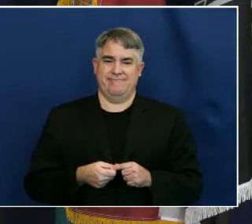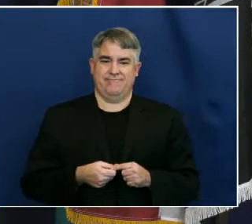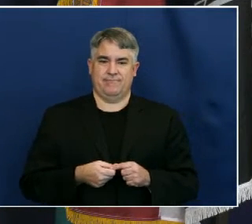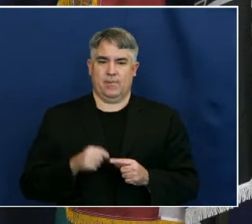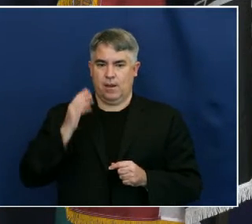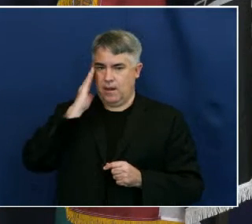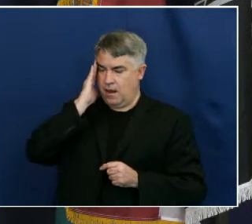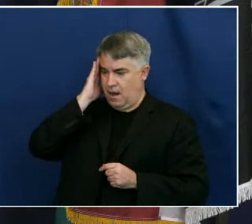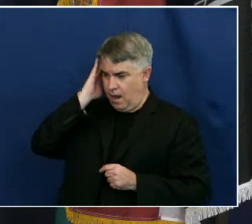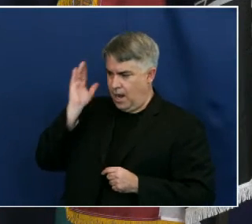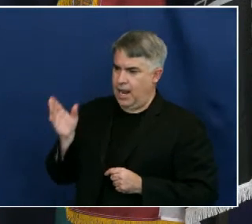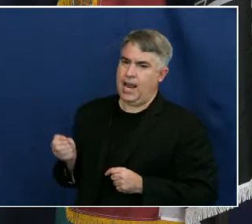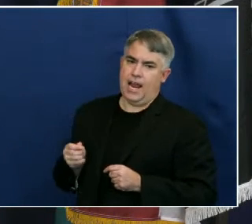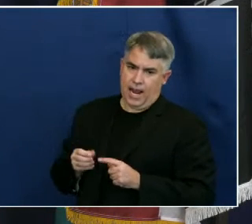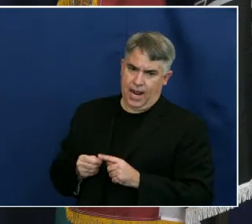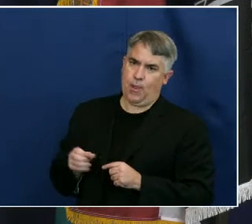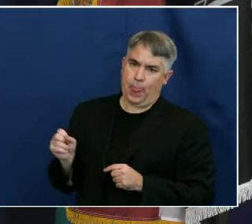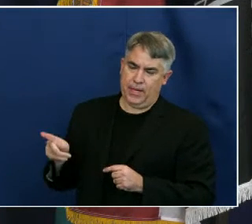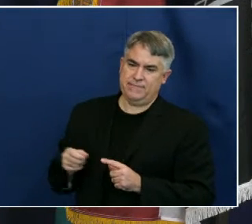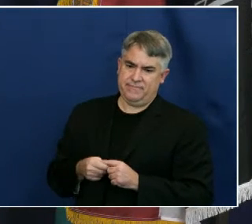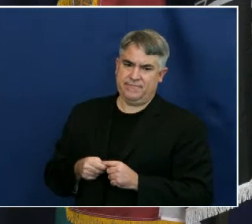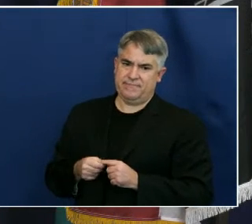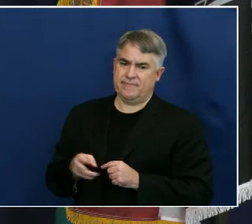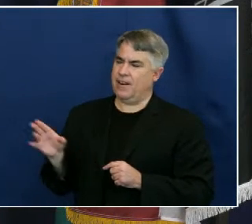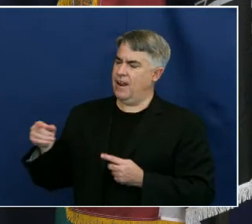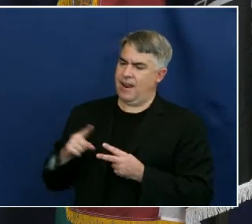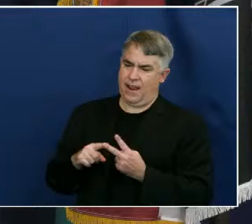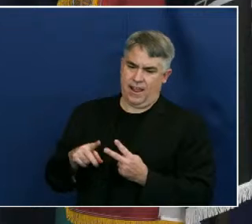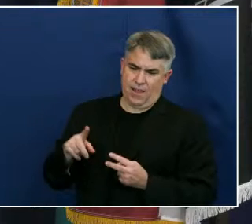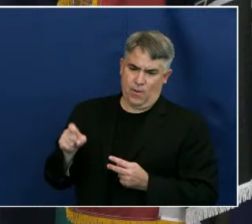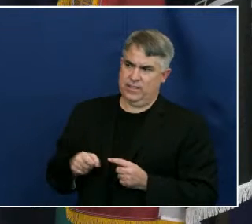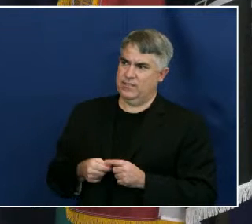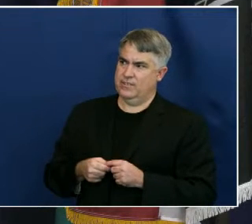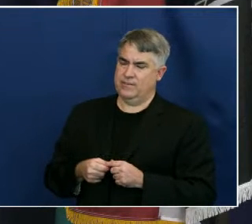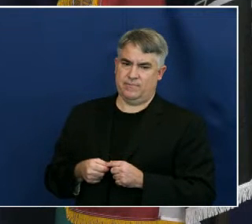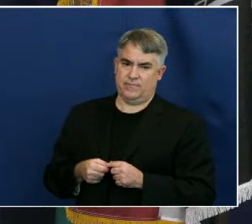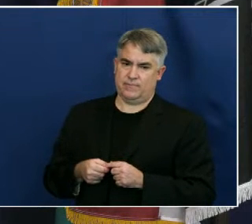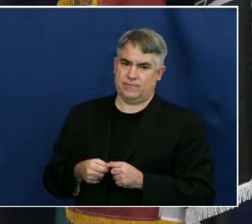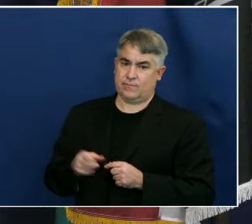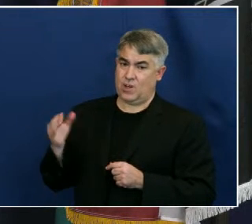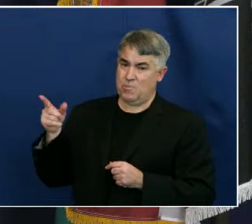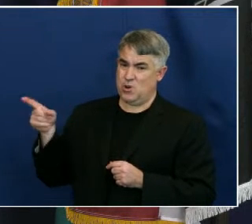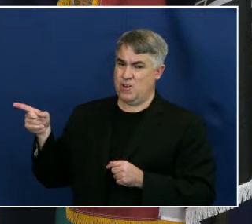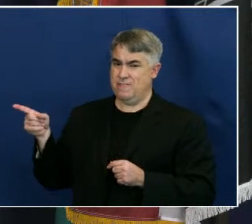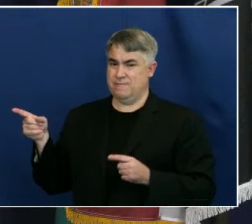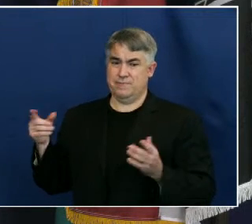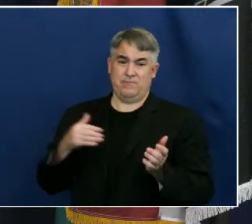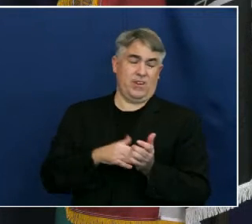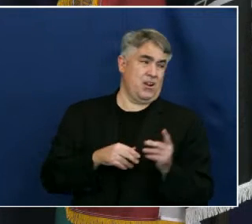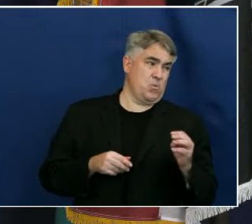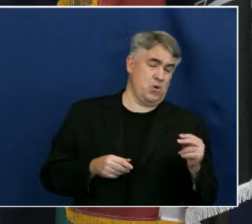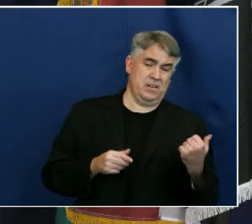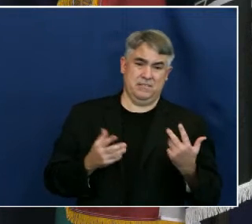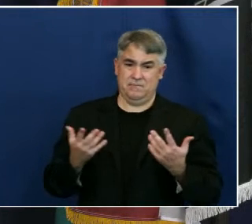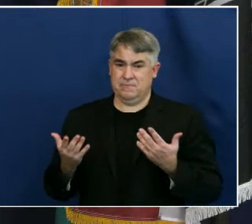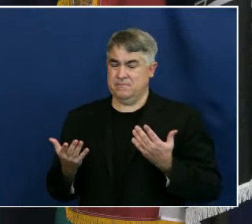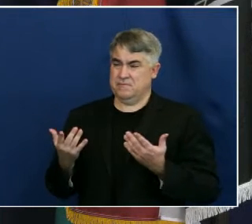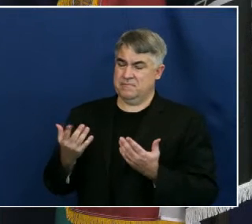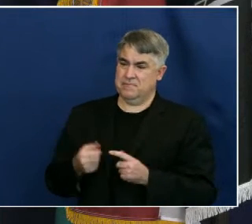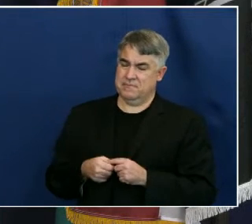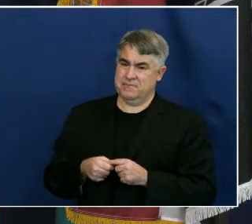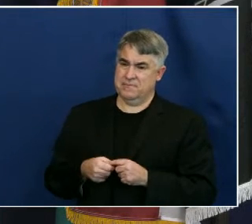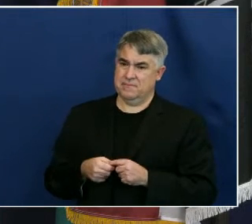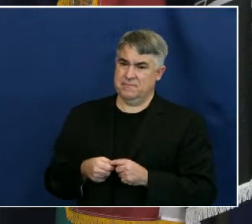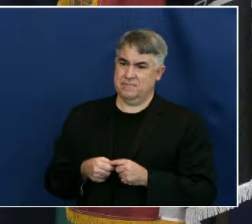Okay. And then my next question, hopefully you or Dr. Wooten can help me understand this. I